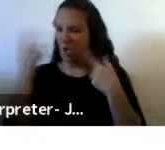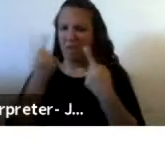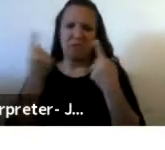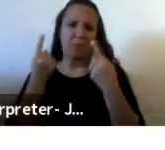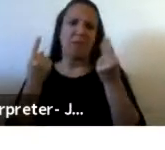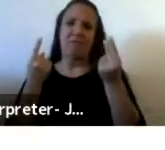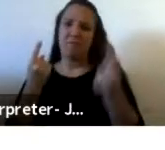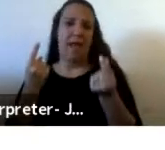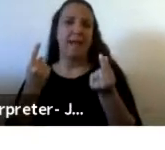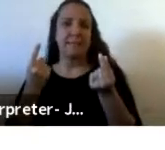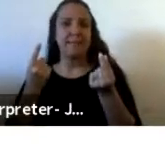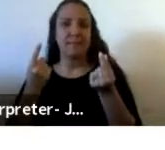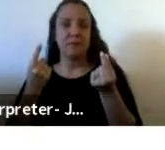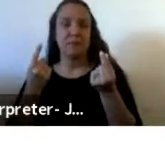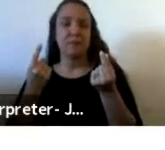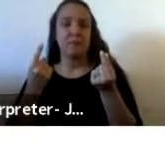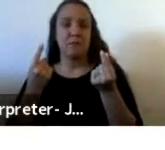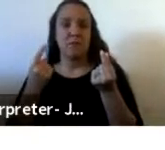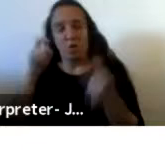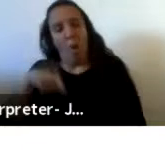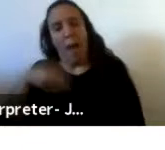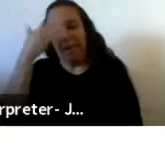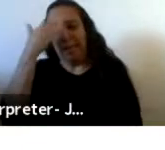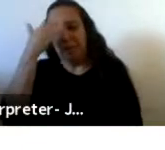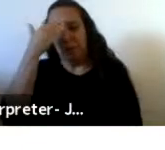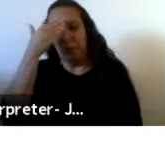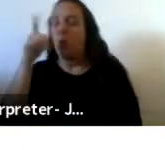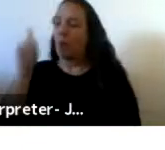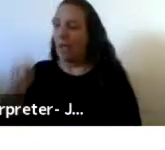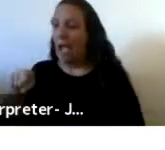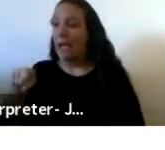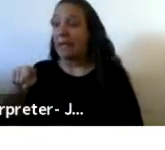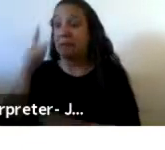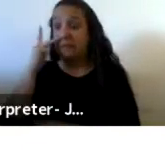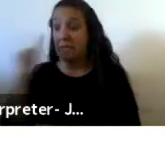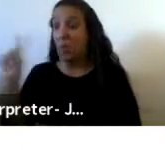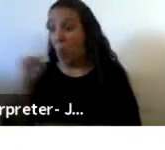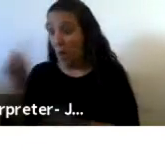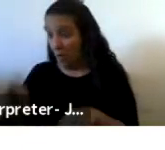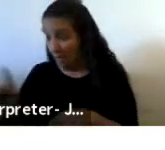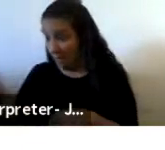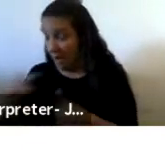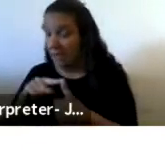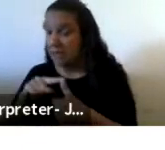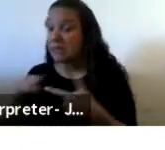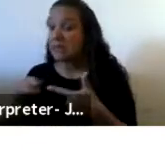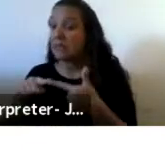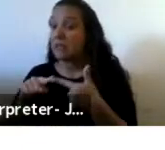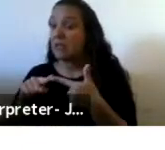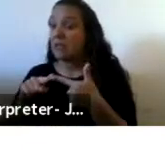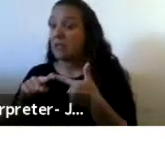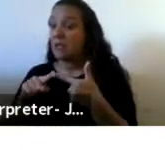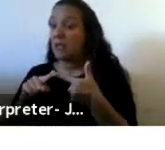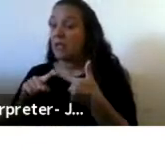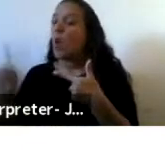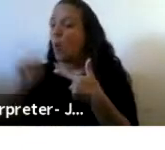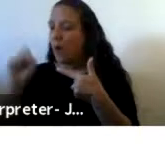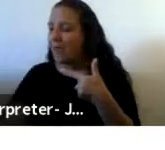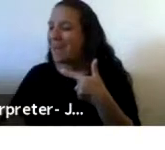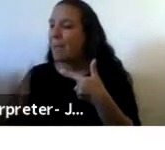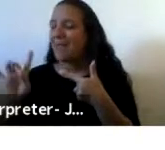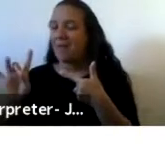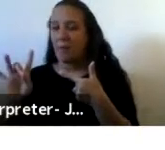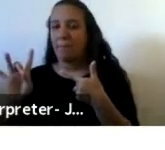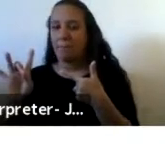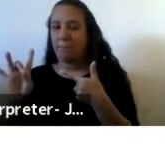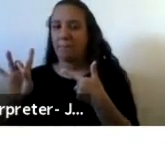I have to be mindful and realize that I have to look to see, number one, where I can find it. And number two, where I can actually pick it up. And